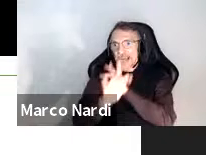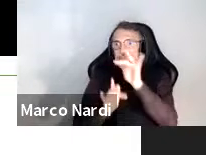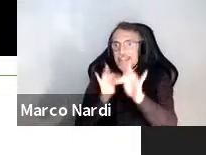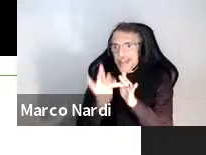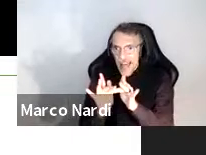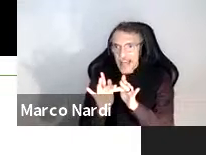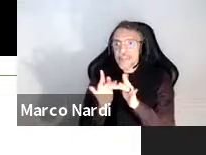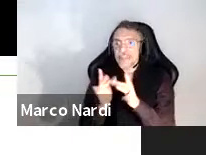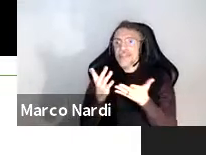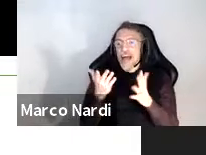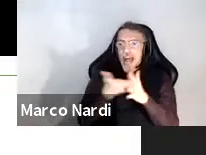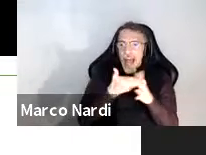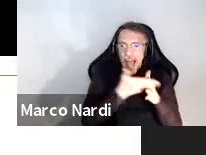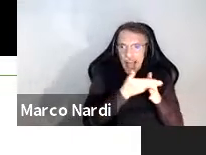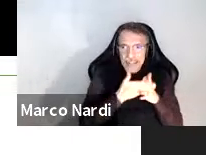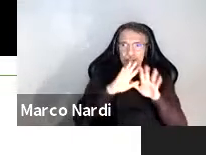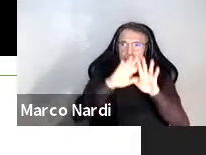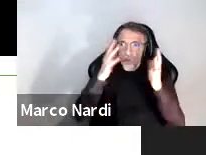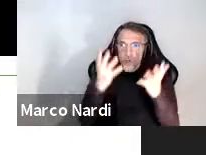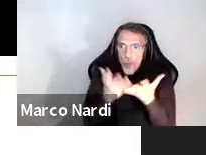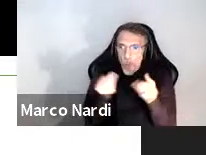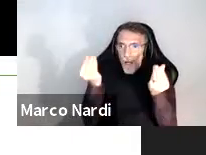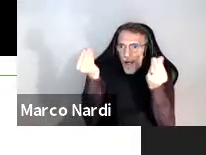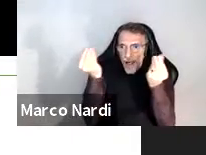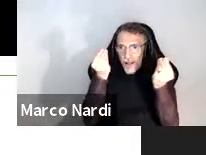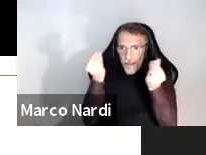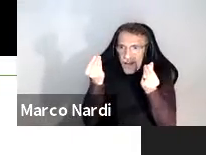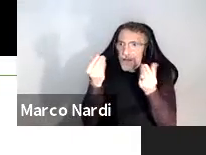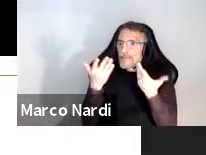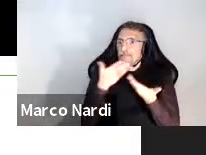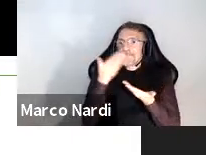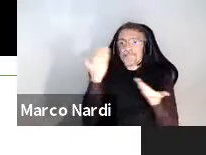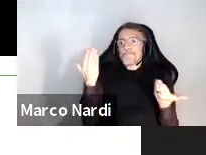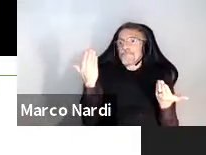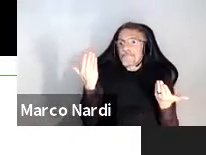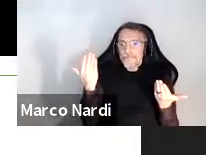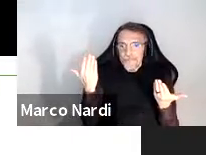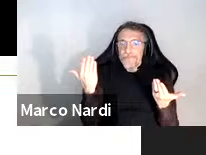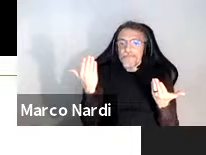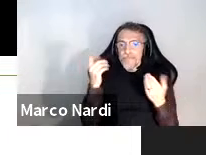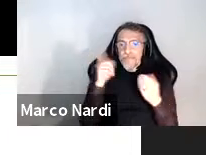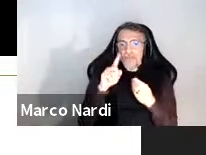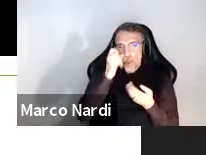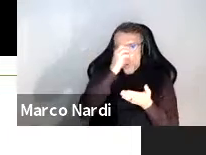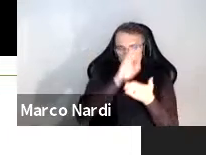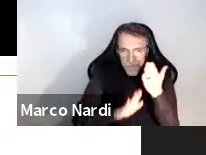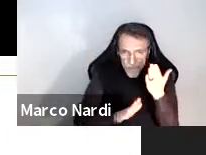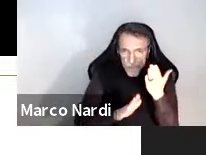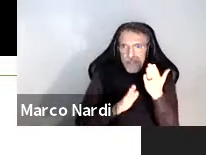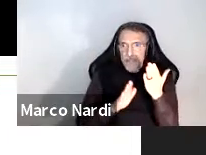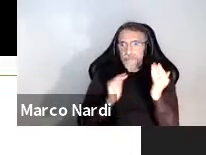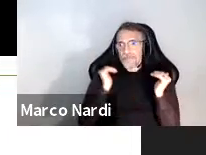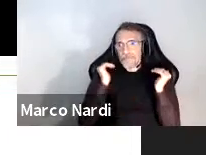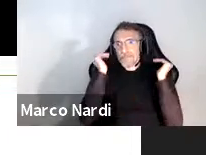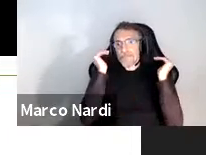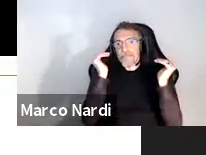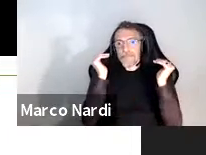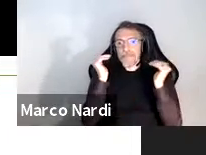restricted access to global liquidity. But despite that, we also experience very high